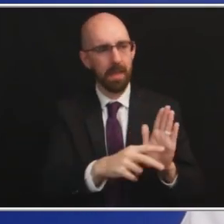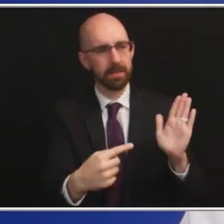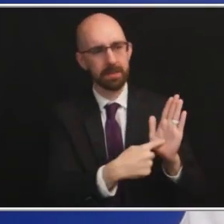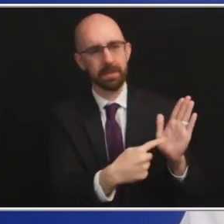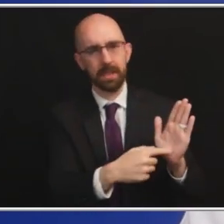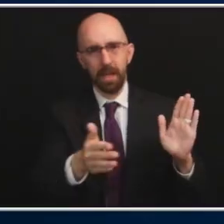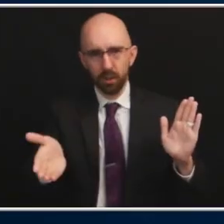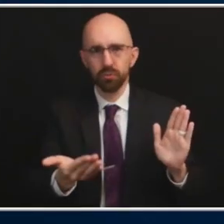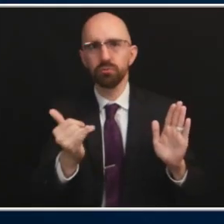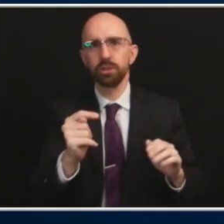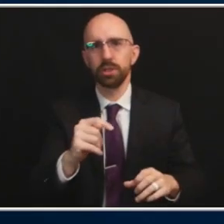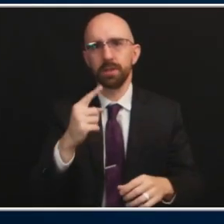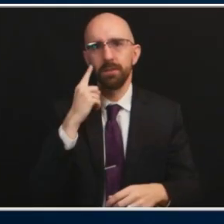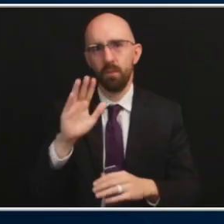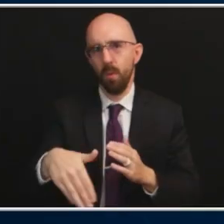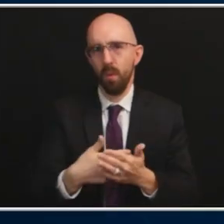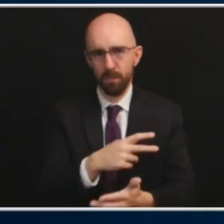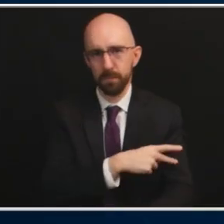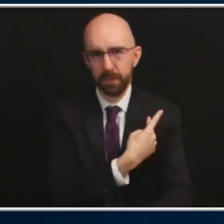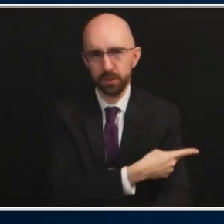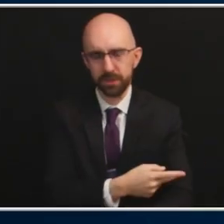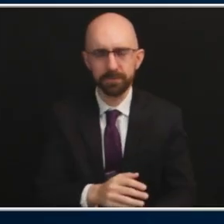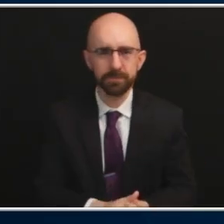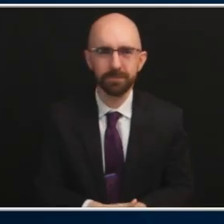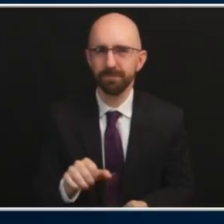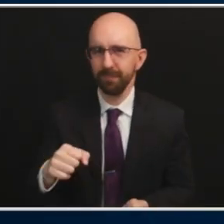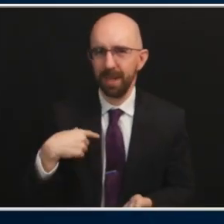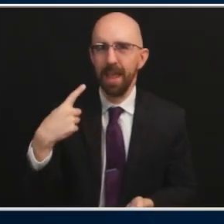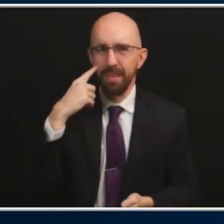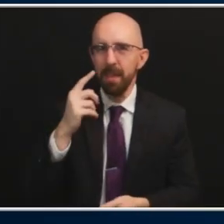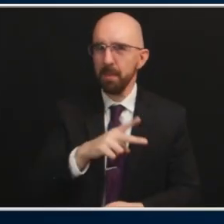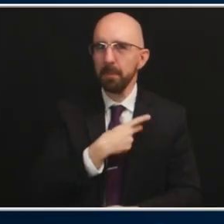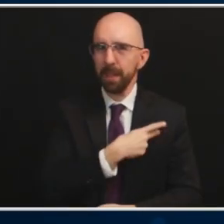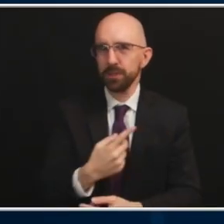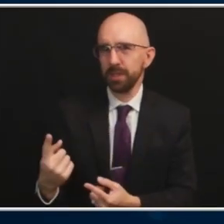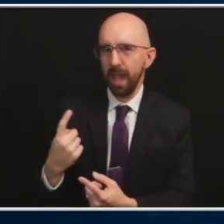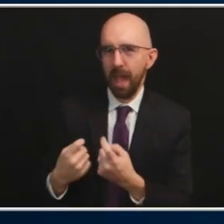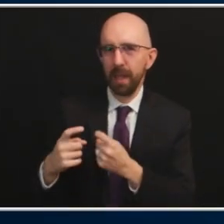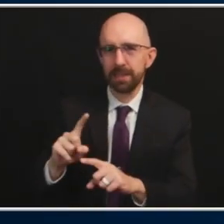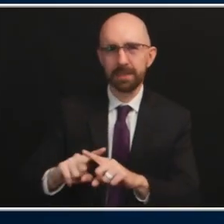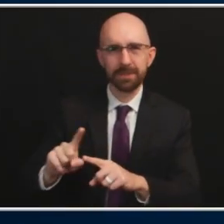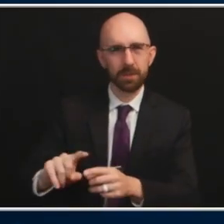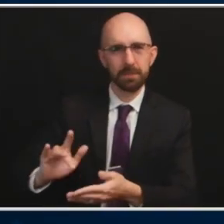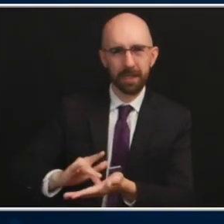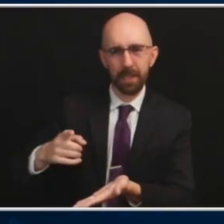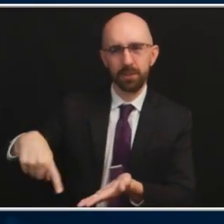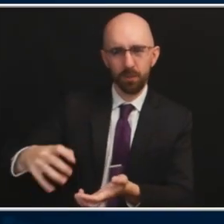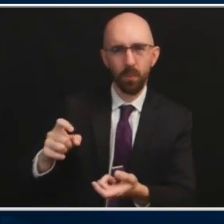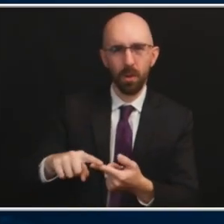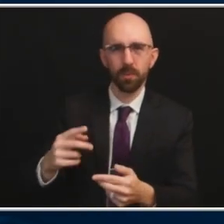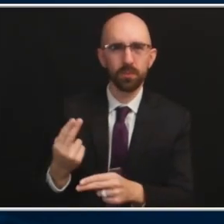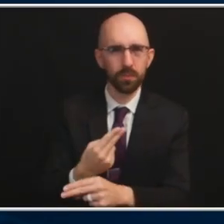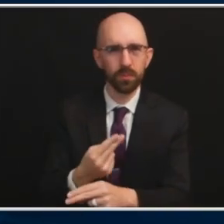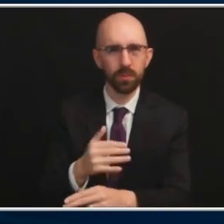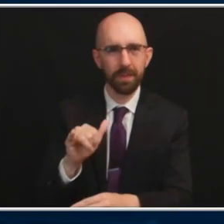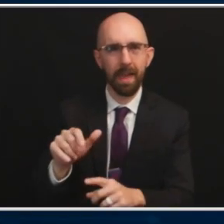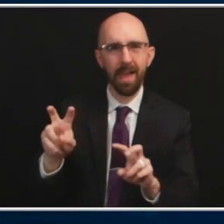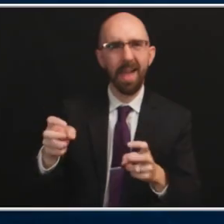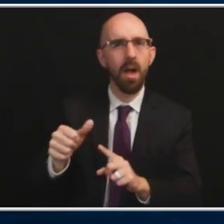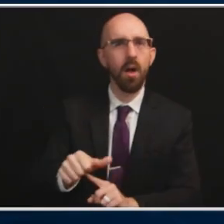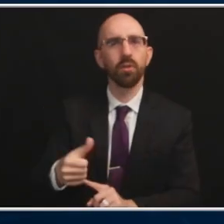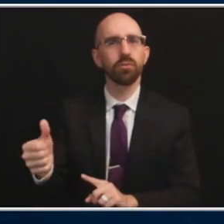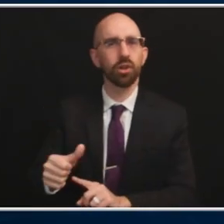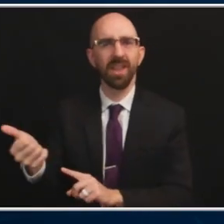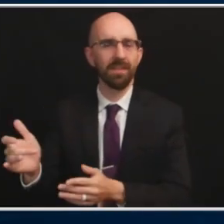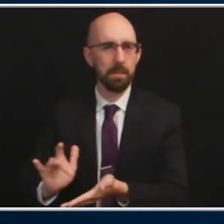our patients. Yeah, I think we're all asked by our patients about a lot of different medications they want to take that are they're alternative medications where it might be,